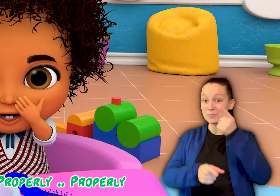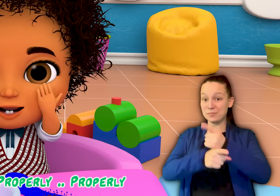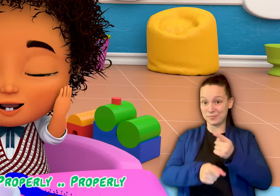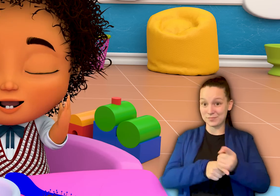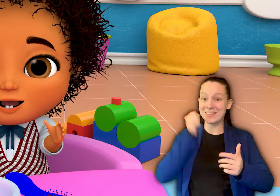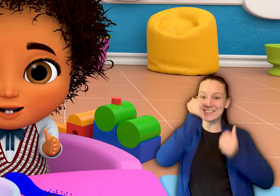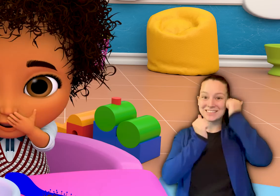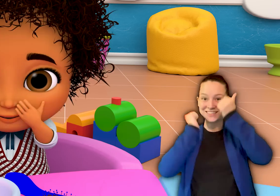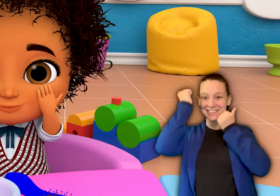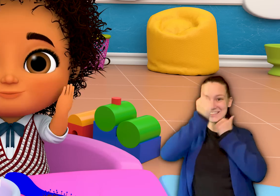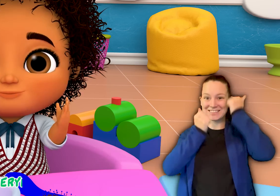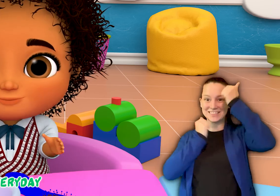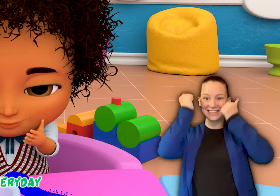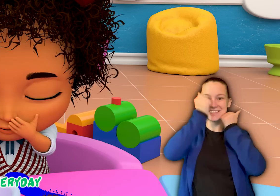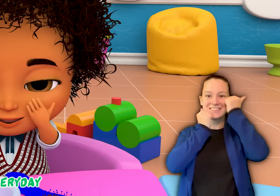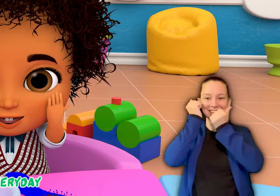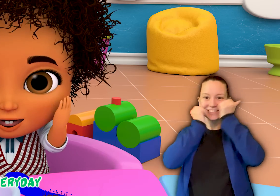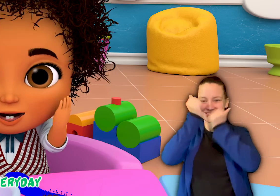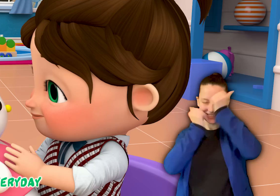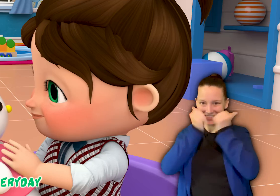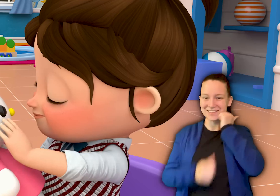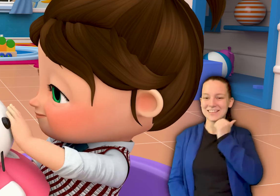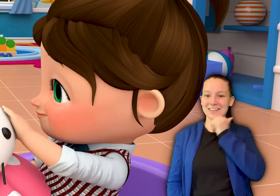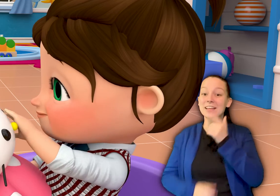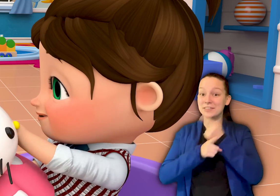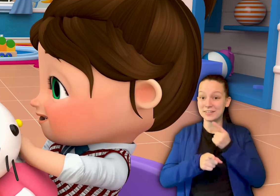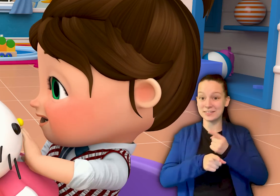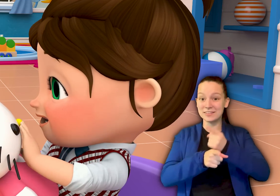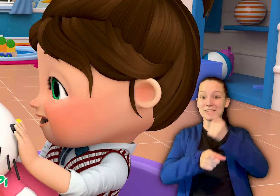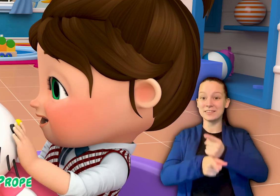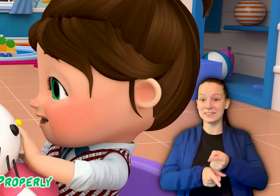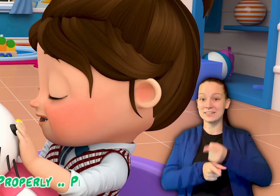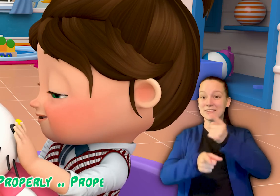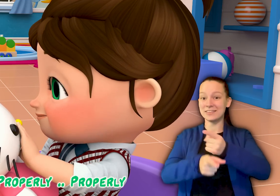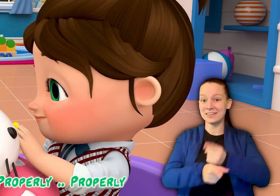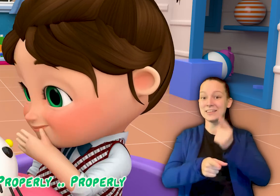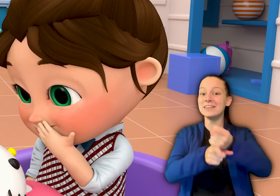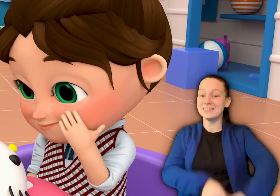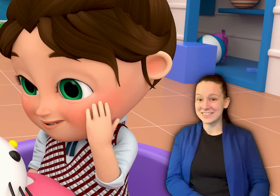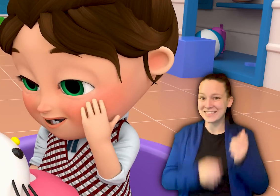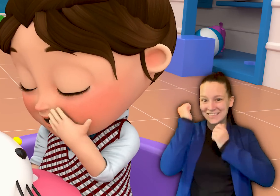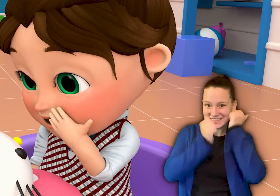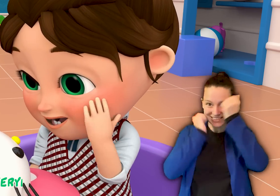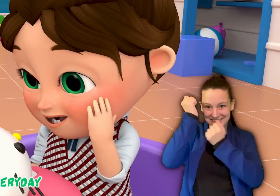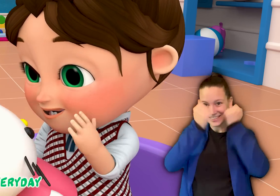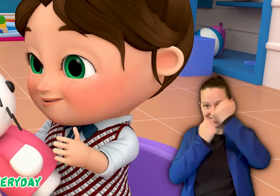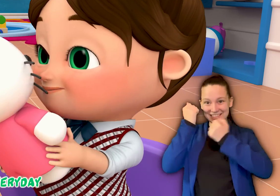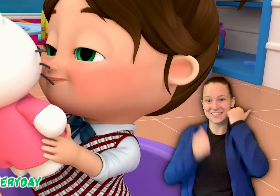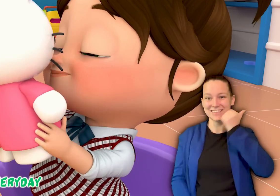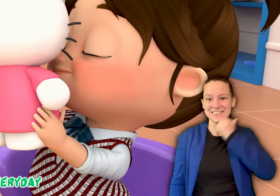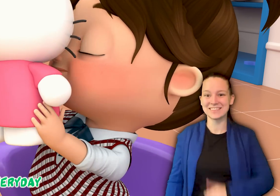properly properly wash it every day properly properly properly properly wash it